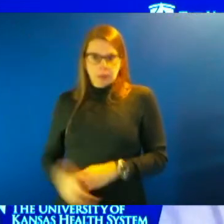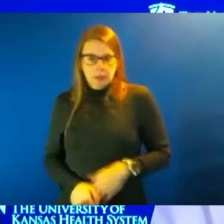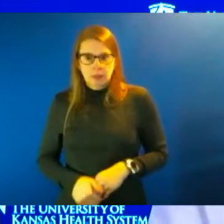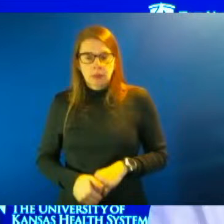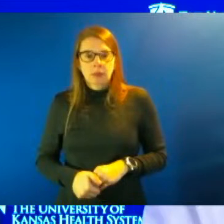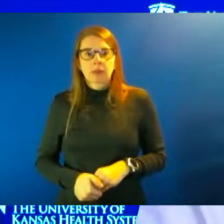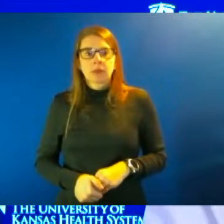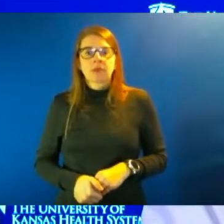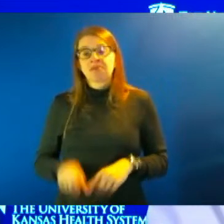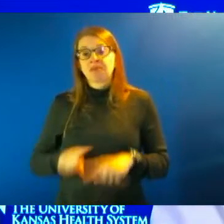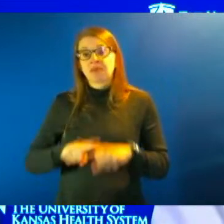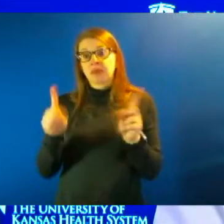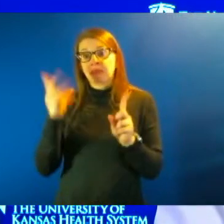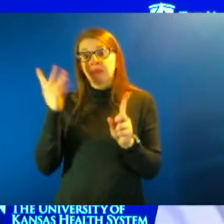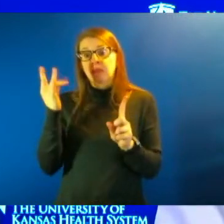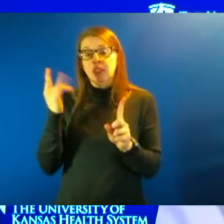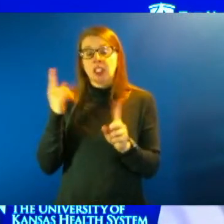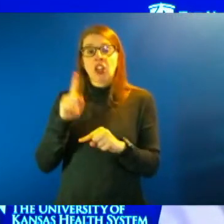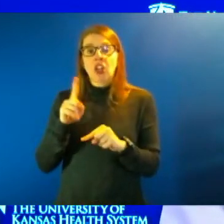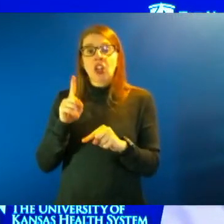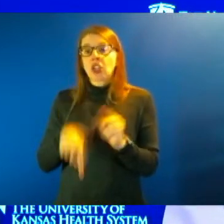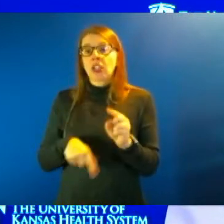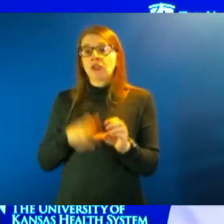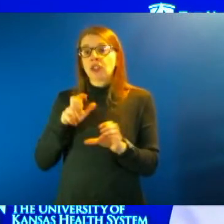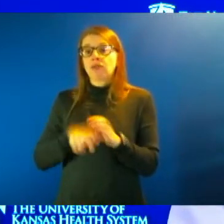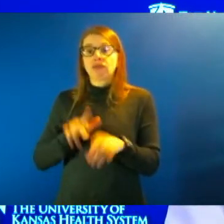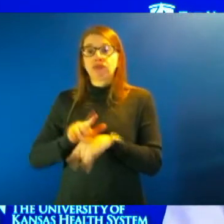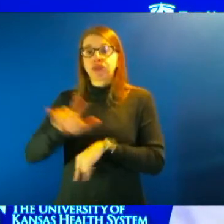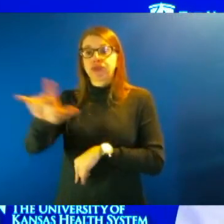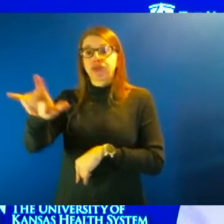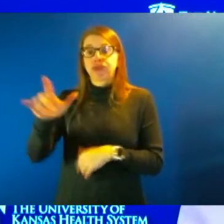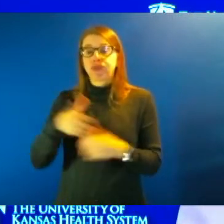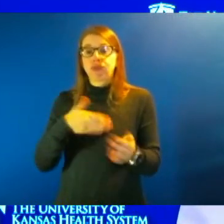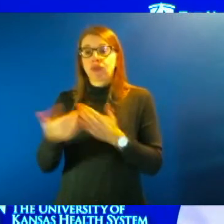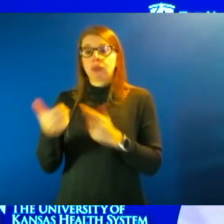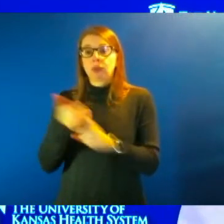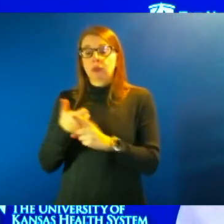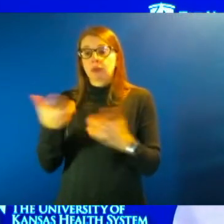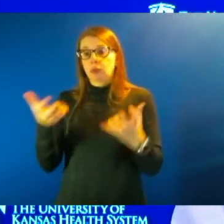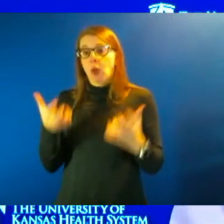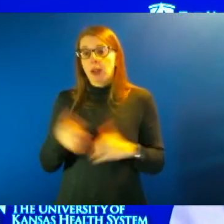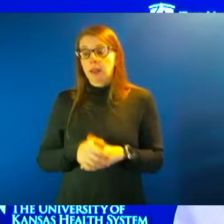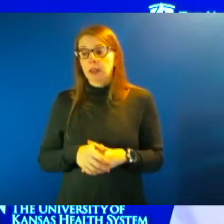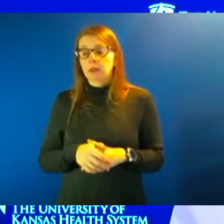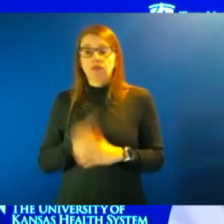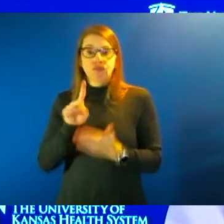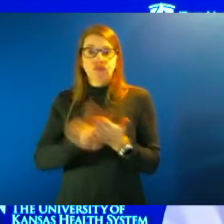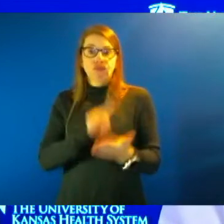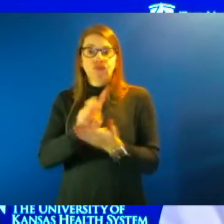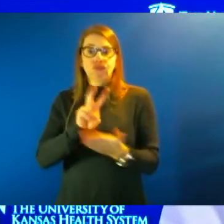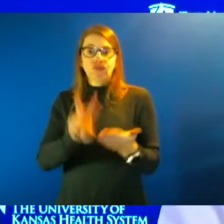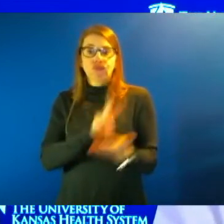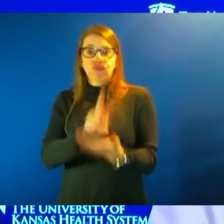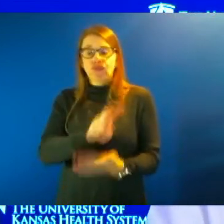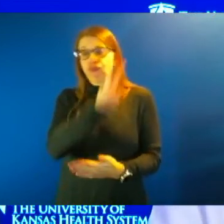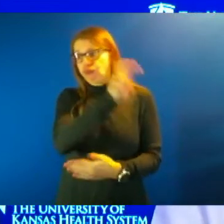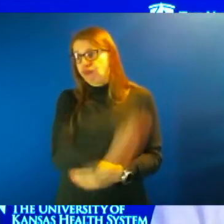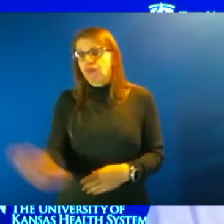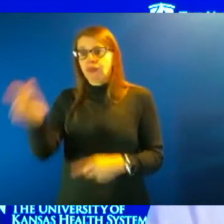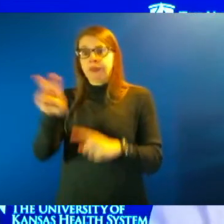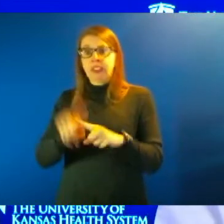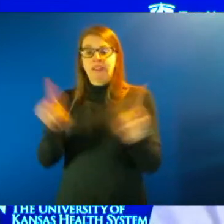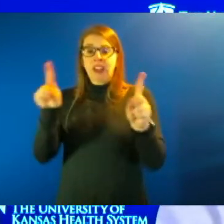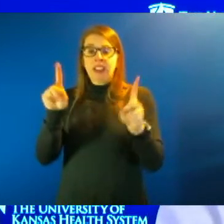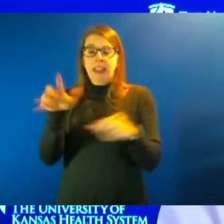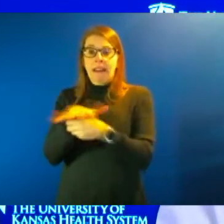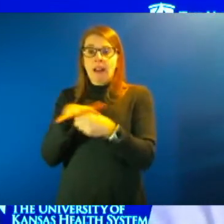different because, number one, you couldn't just hop on a plane and go anywhere you wanted within a matter of hours. The population wasn't as dense. How do